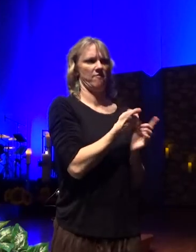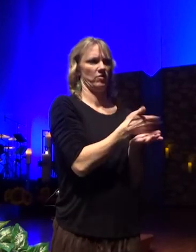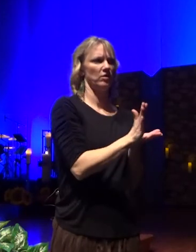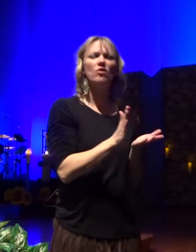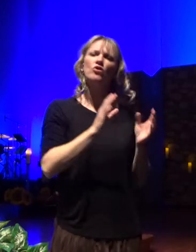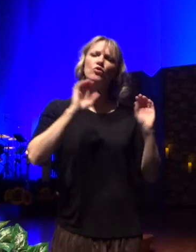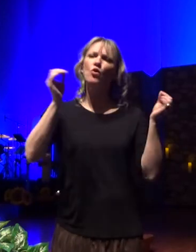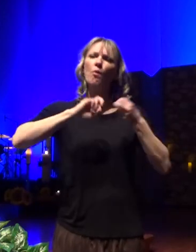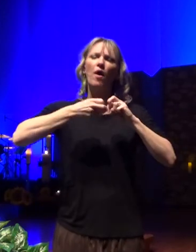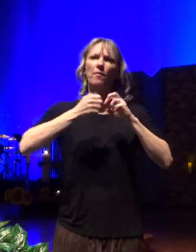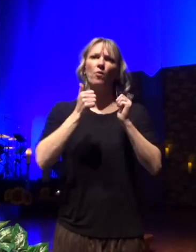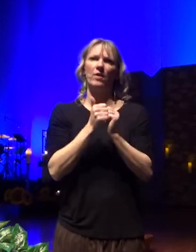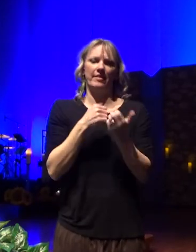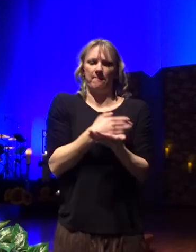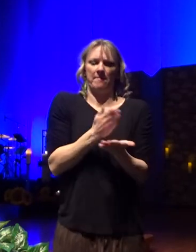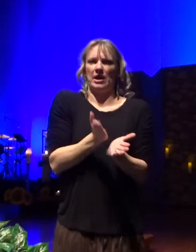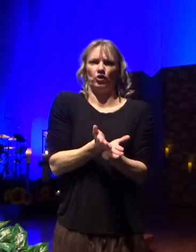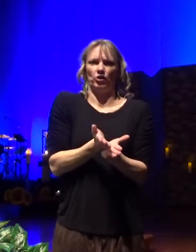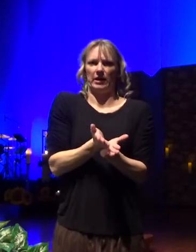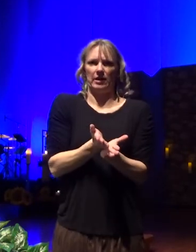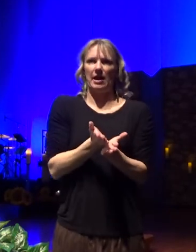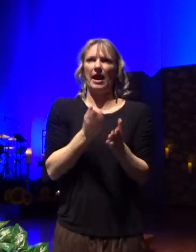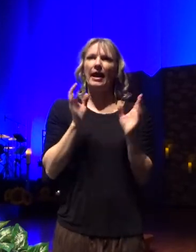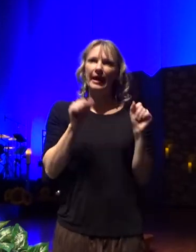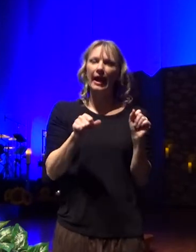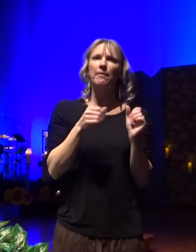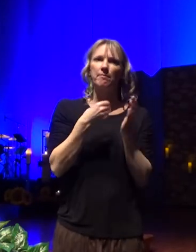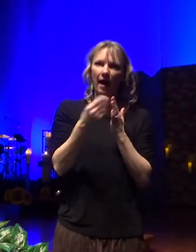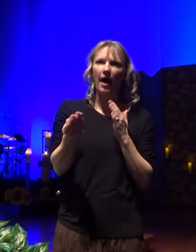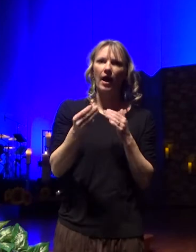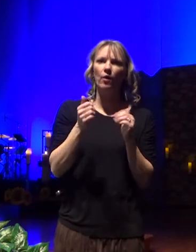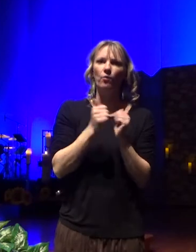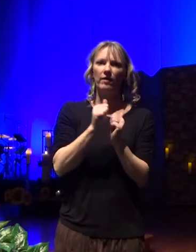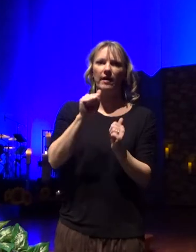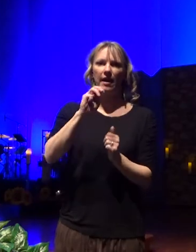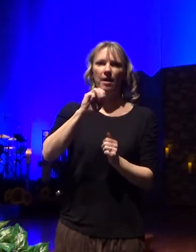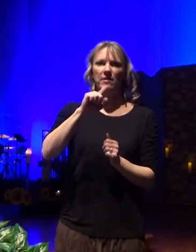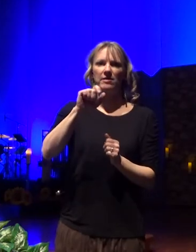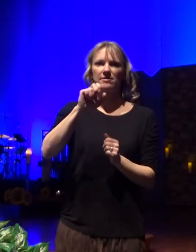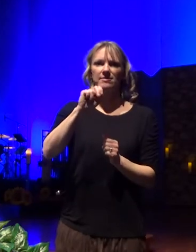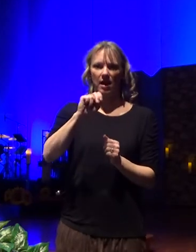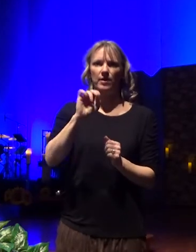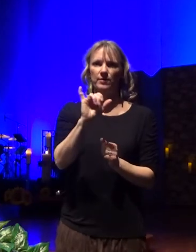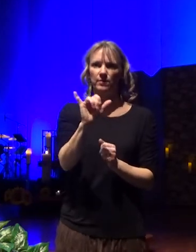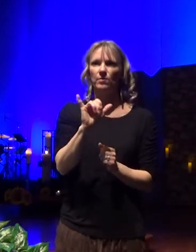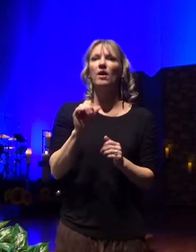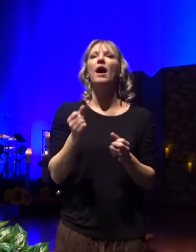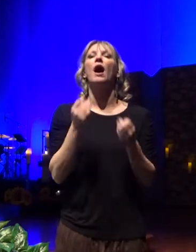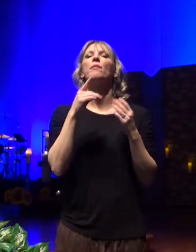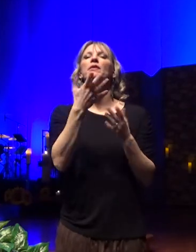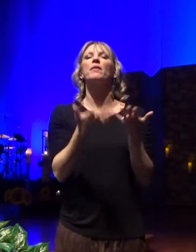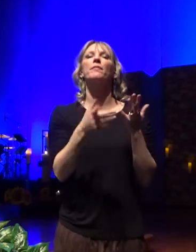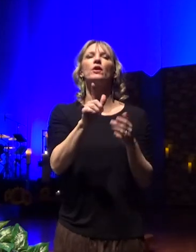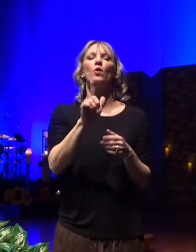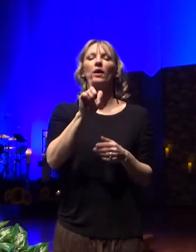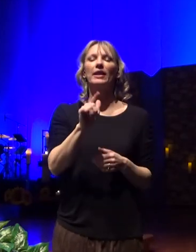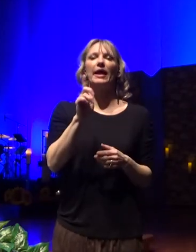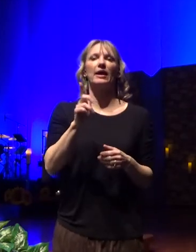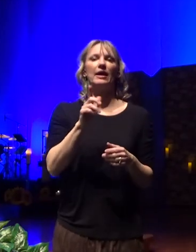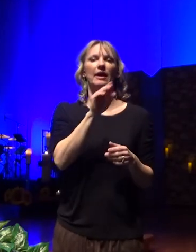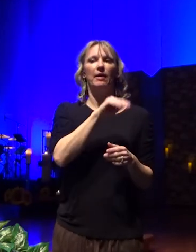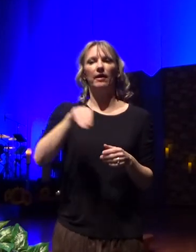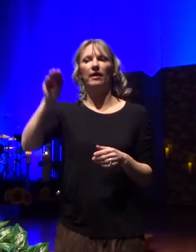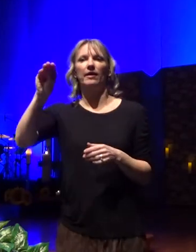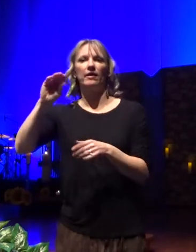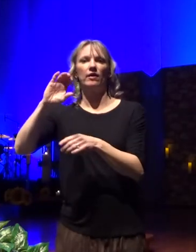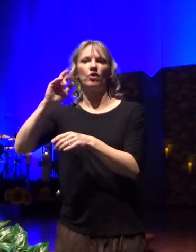wrong with being on a budget and being focused, but that's not what I was doing there. I can do it on the Amazon account too. You can find out how much you do this by how much you maybe click to put things